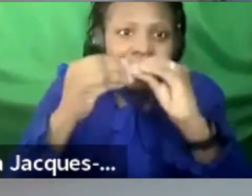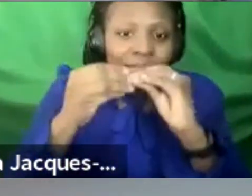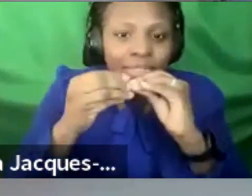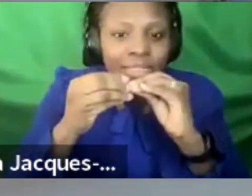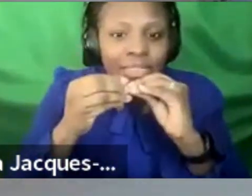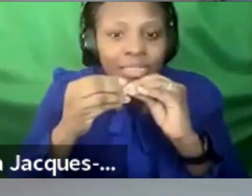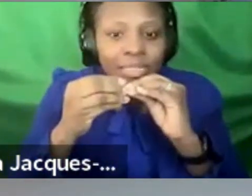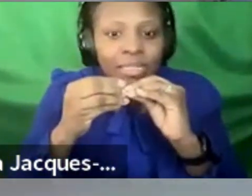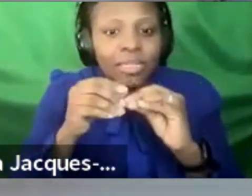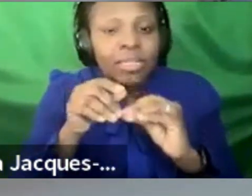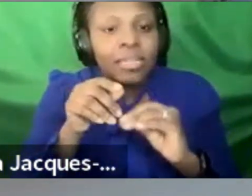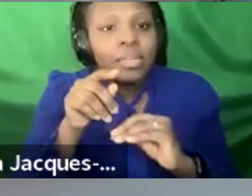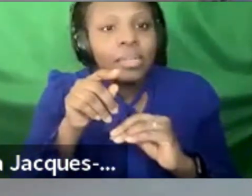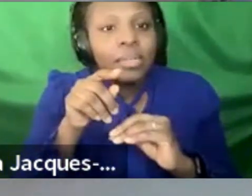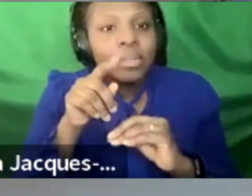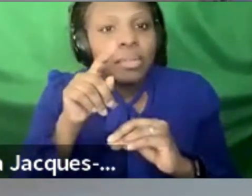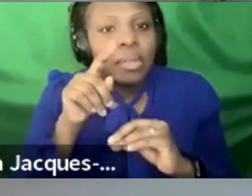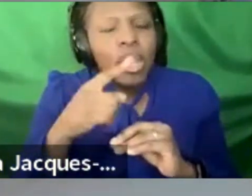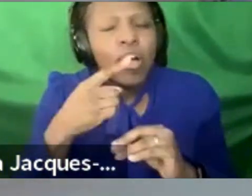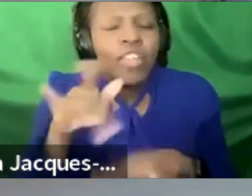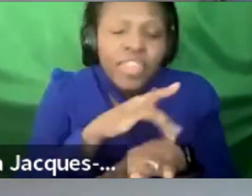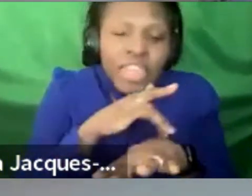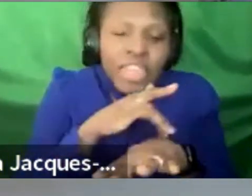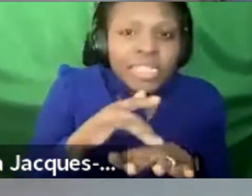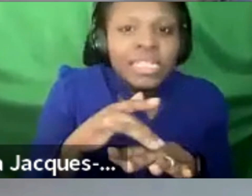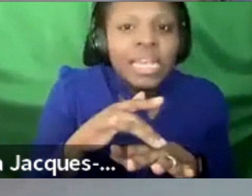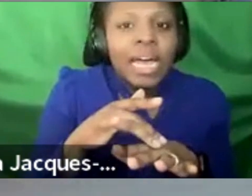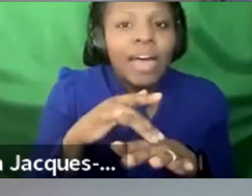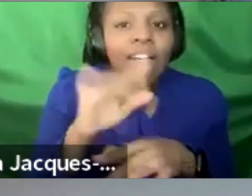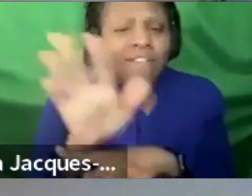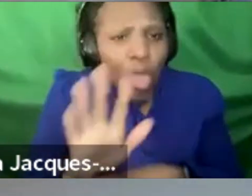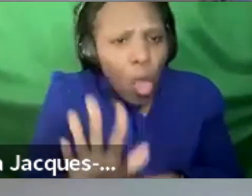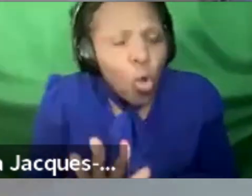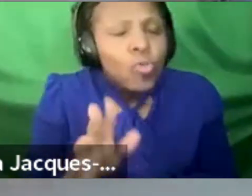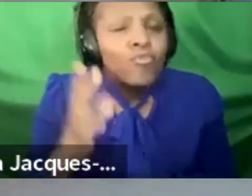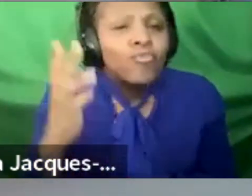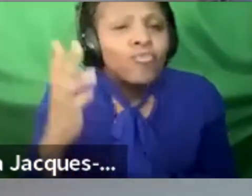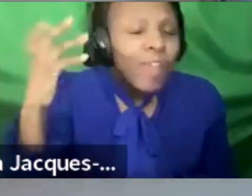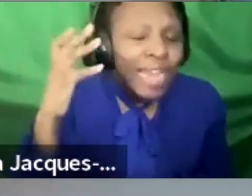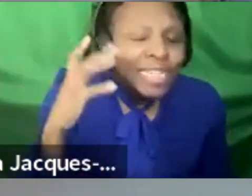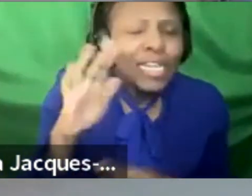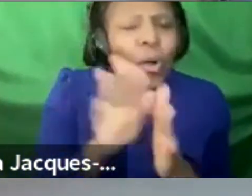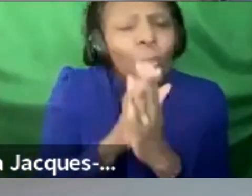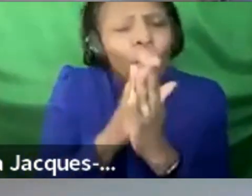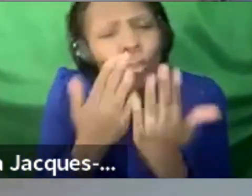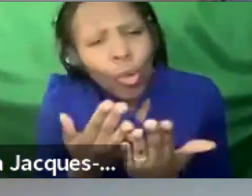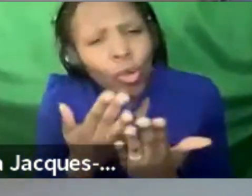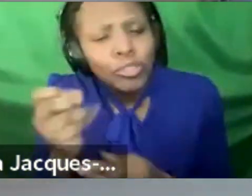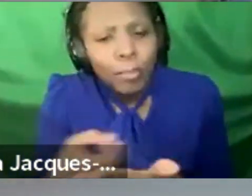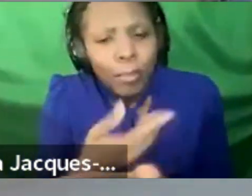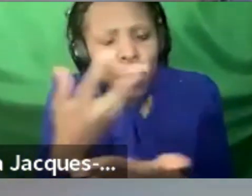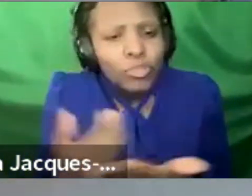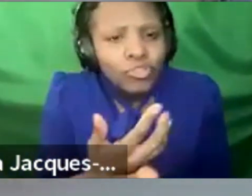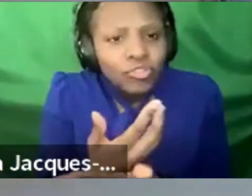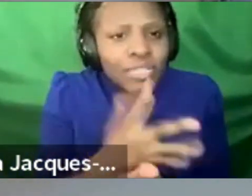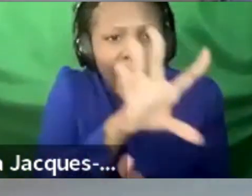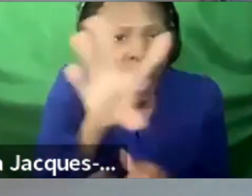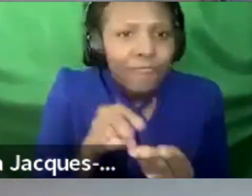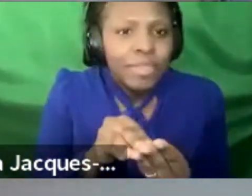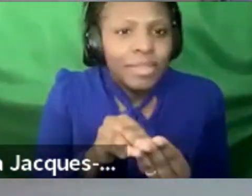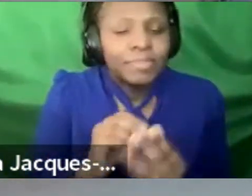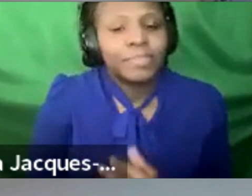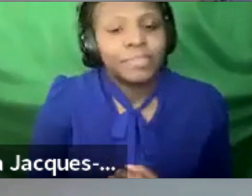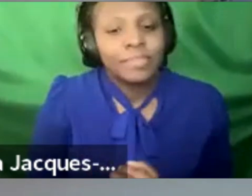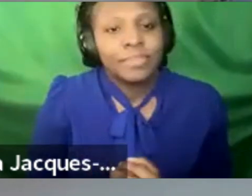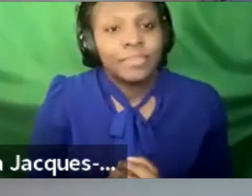love theater and film and radio and all the communicative arts, books, and poetry and all of that. And